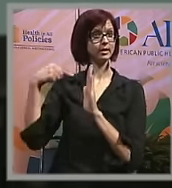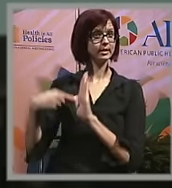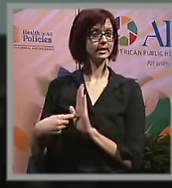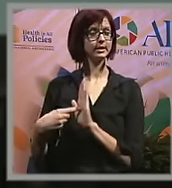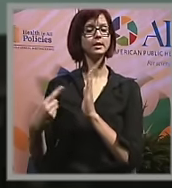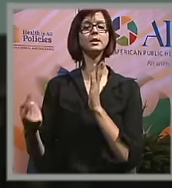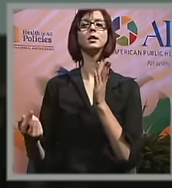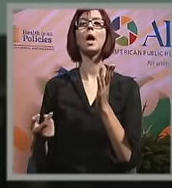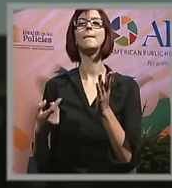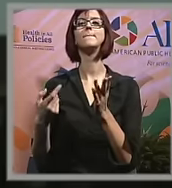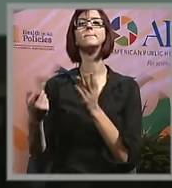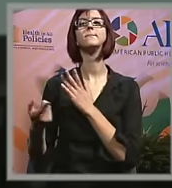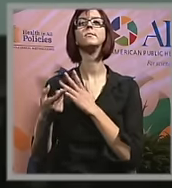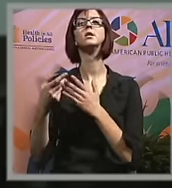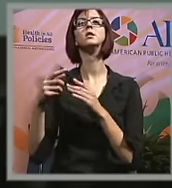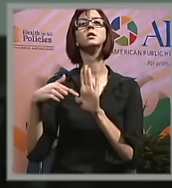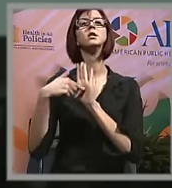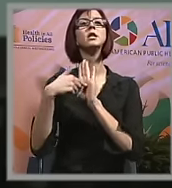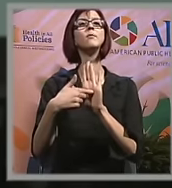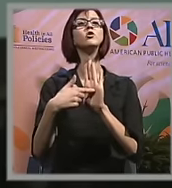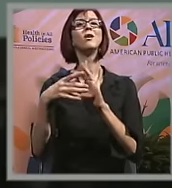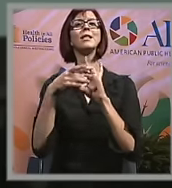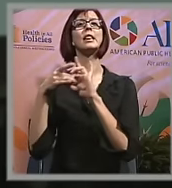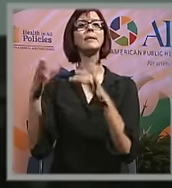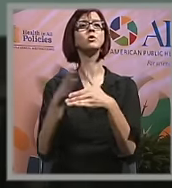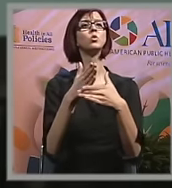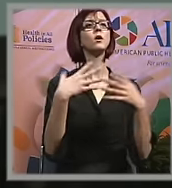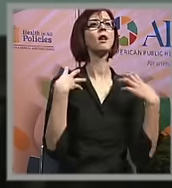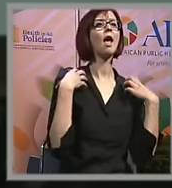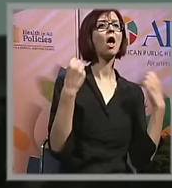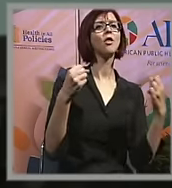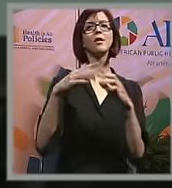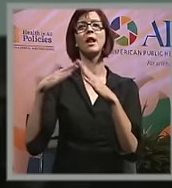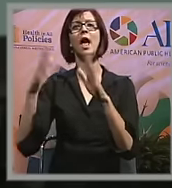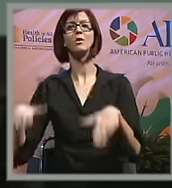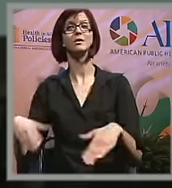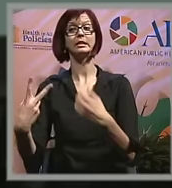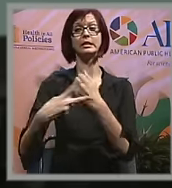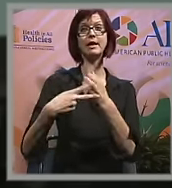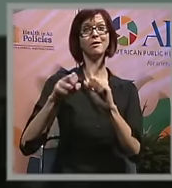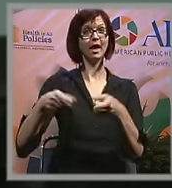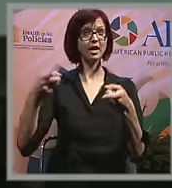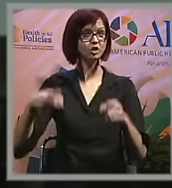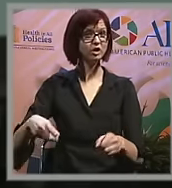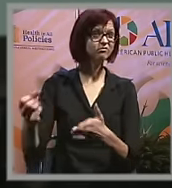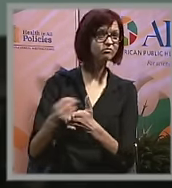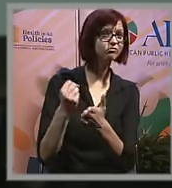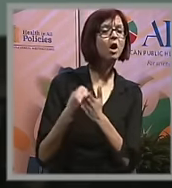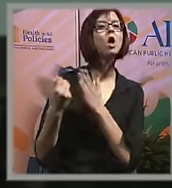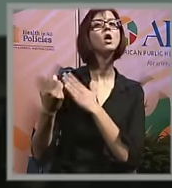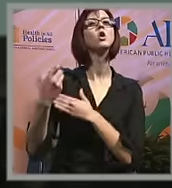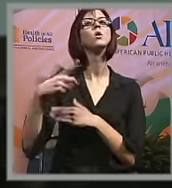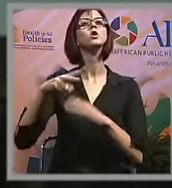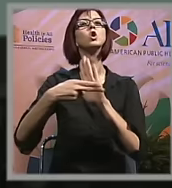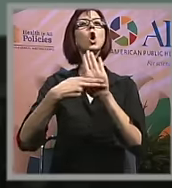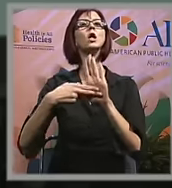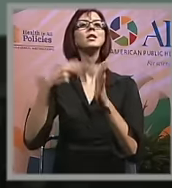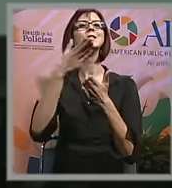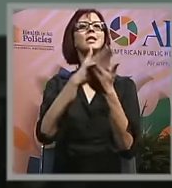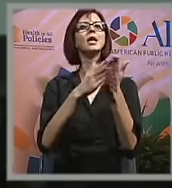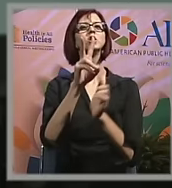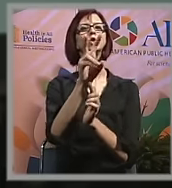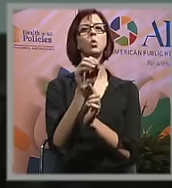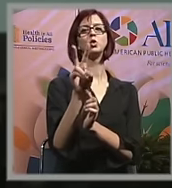instance, to demonstrate this link between health and housing and the savings that we can achieve is what's called a Section